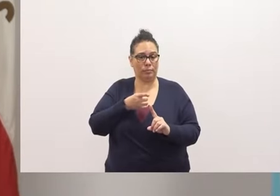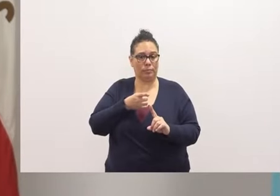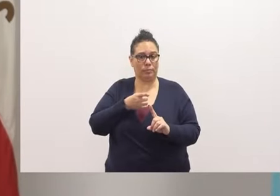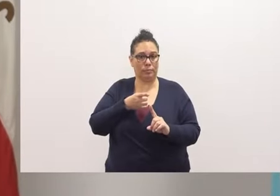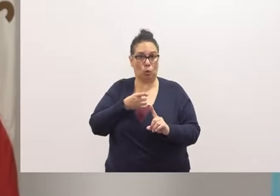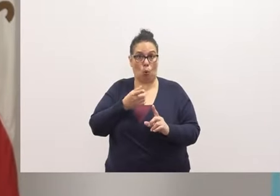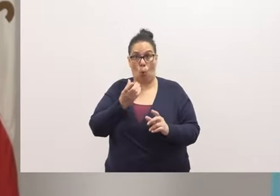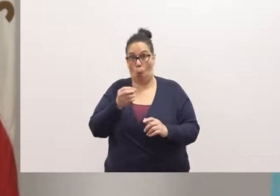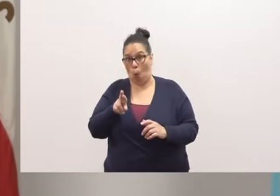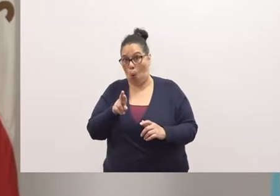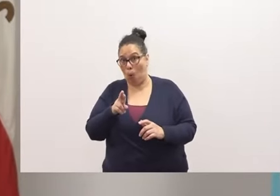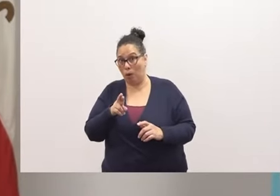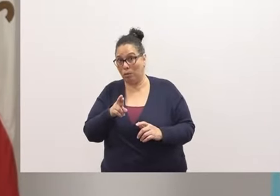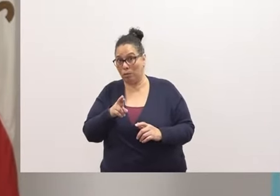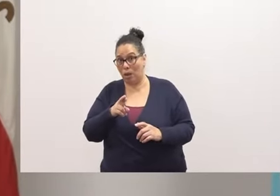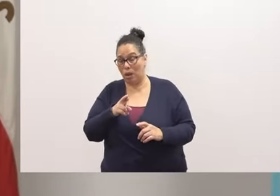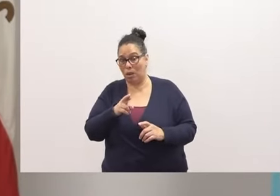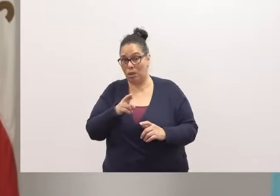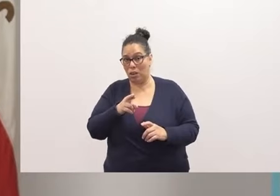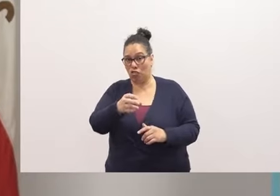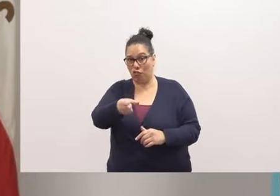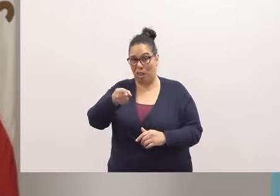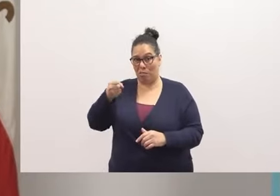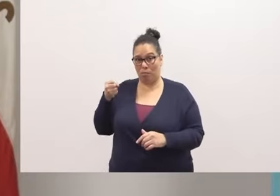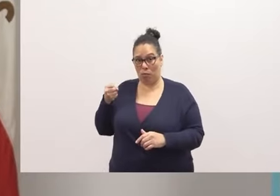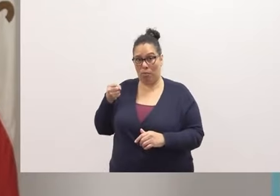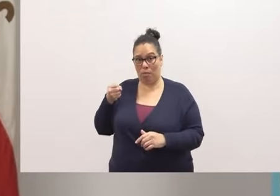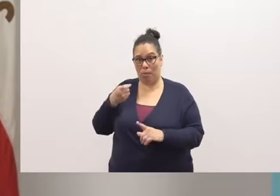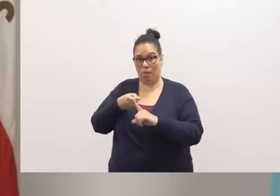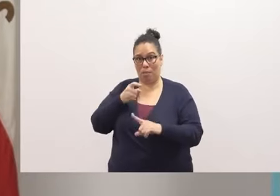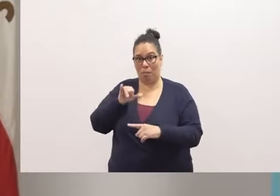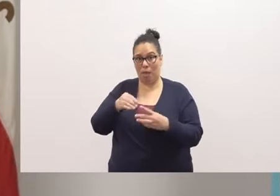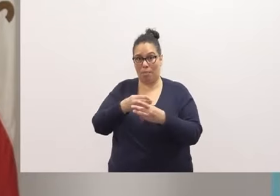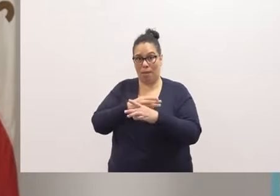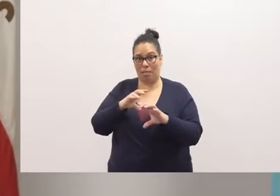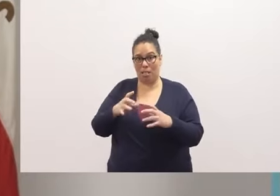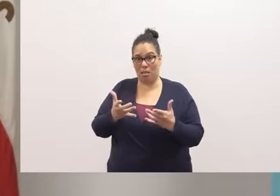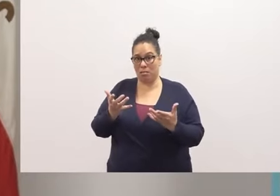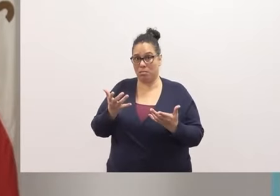or do we remove them from that wall-to-wall math?